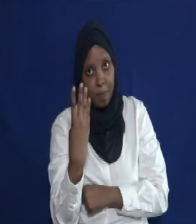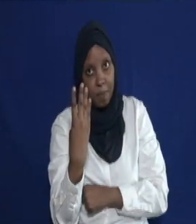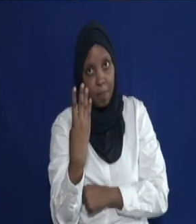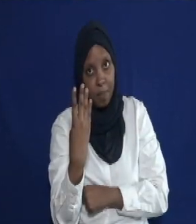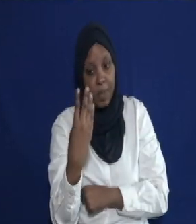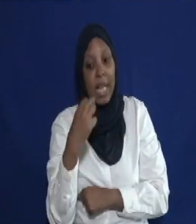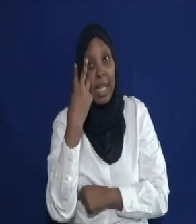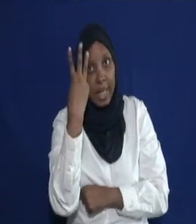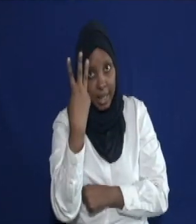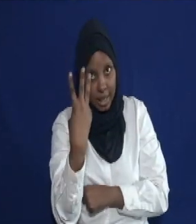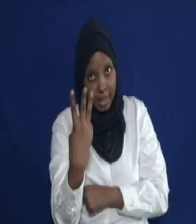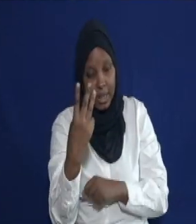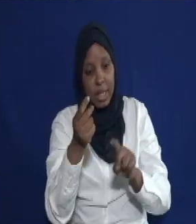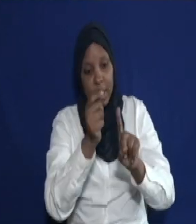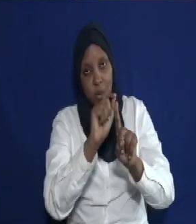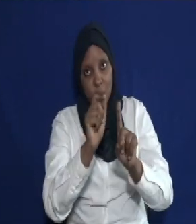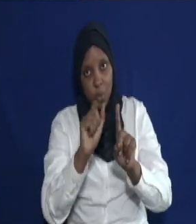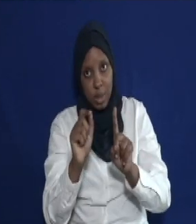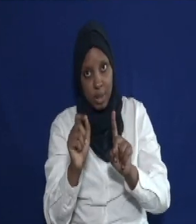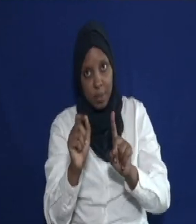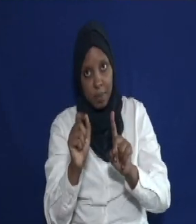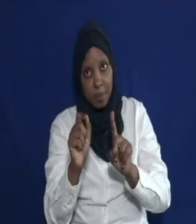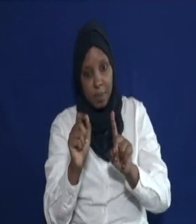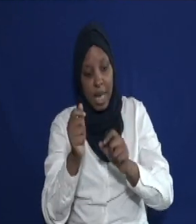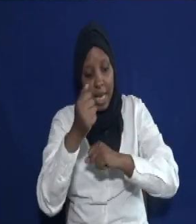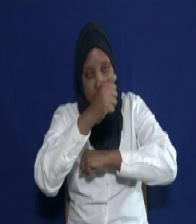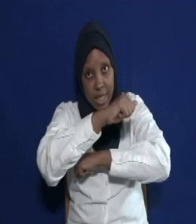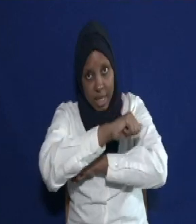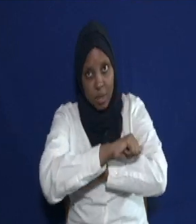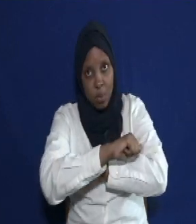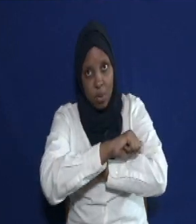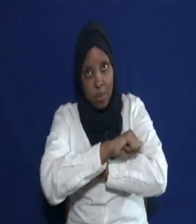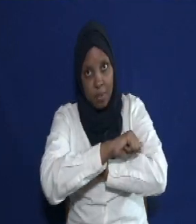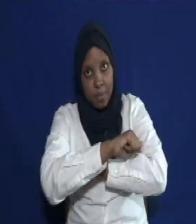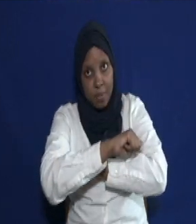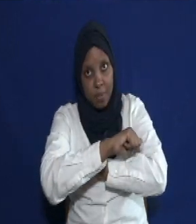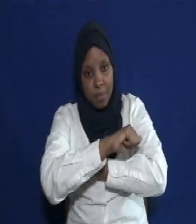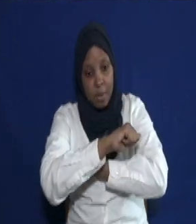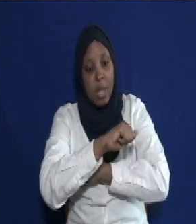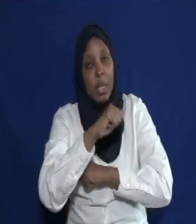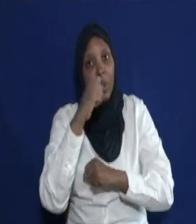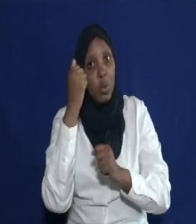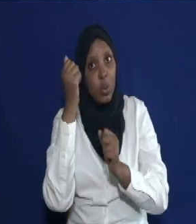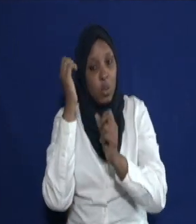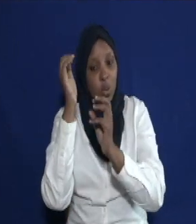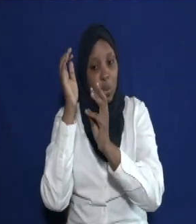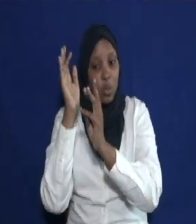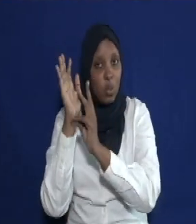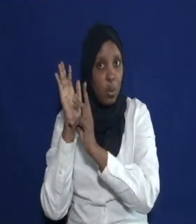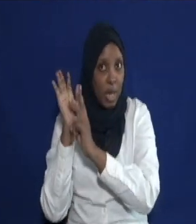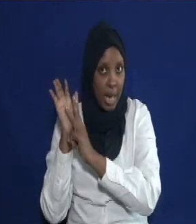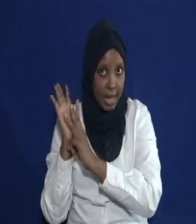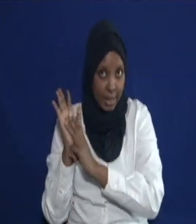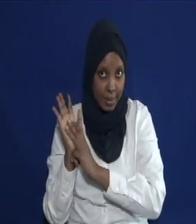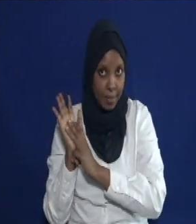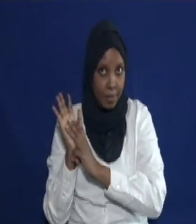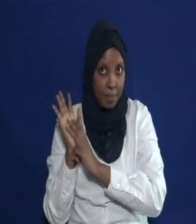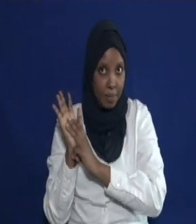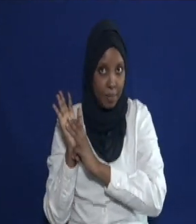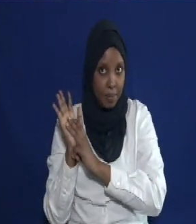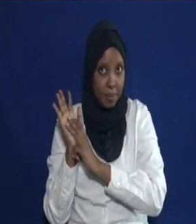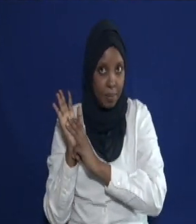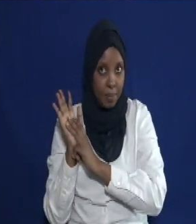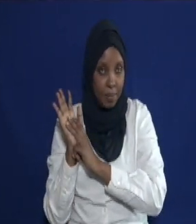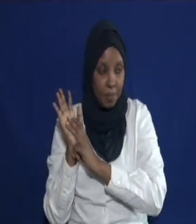Then 3 squared, this is equal to 9. 3 squares is equal to